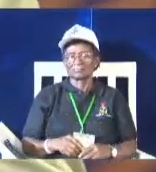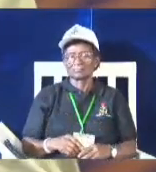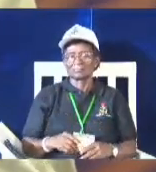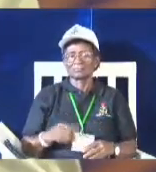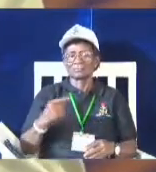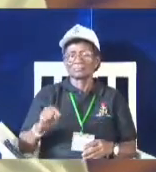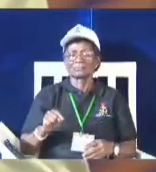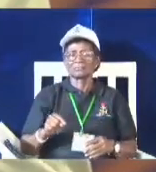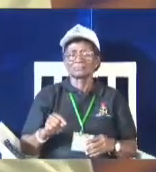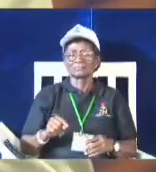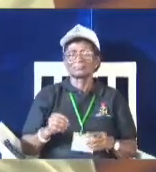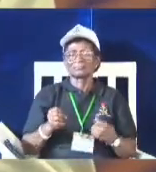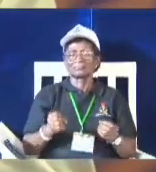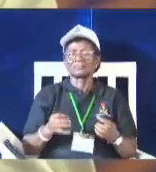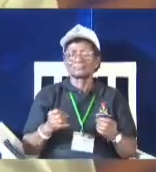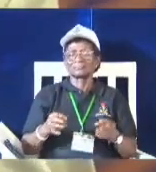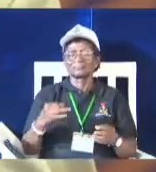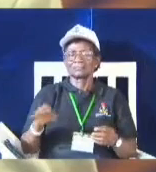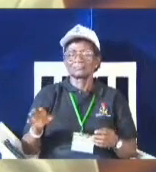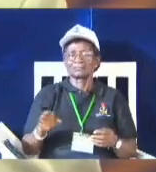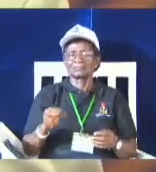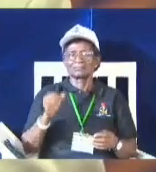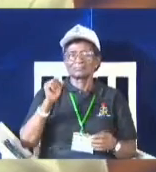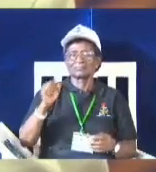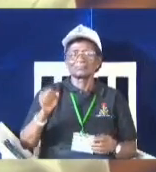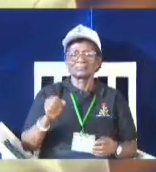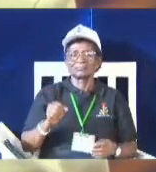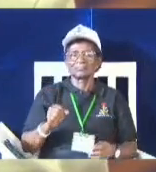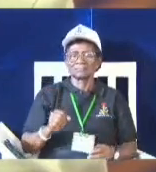a lot of his chiefs